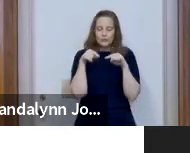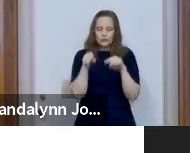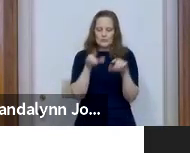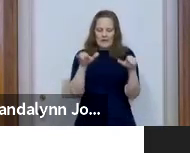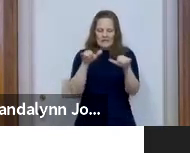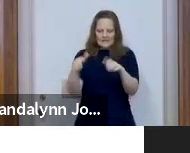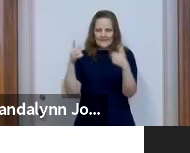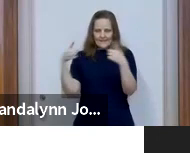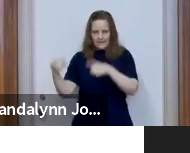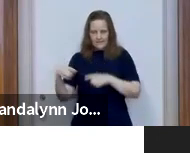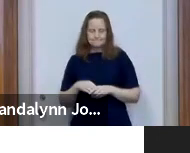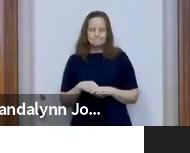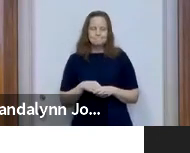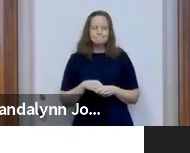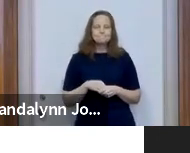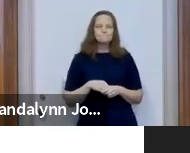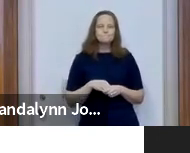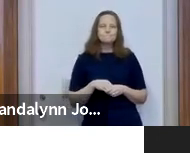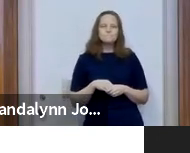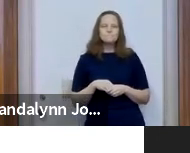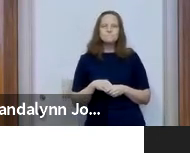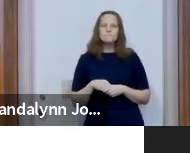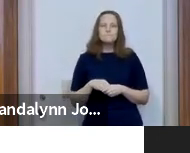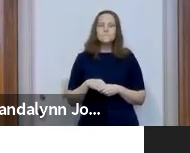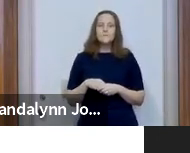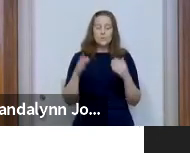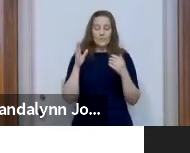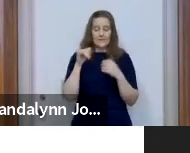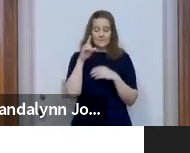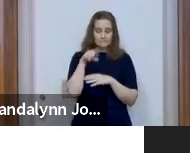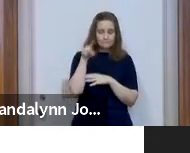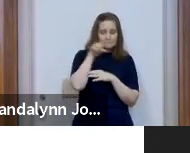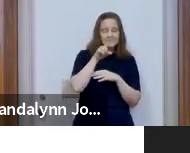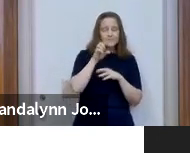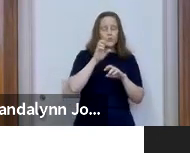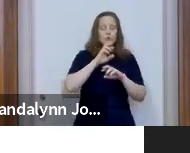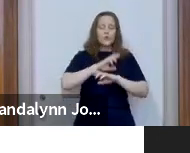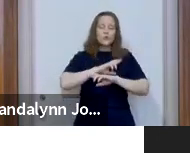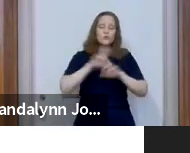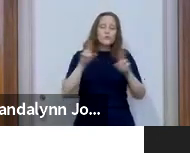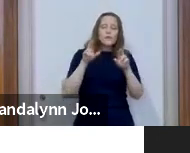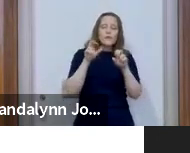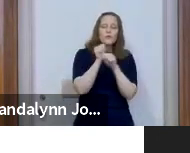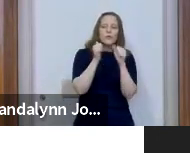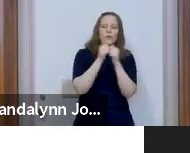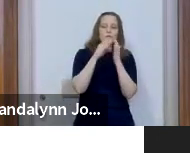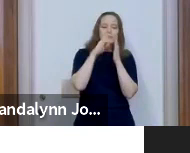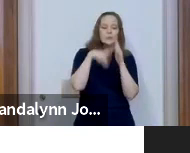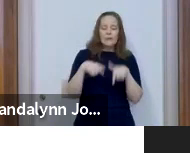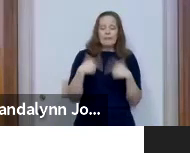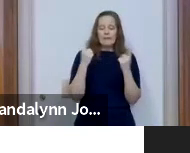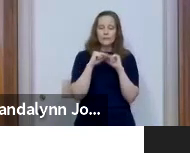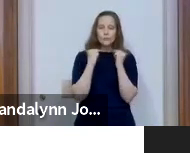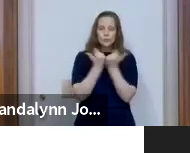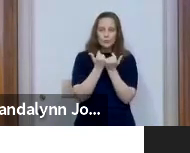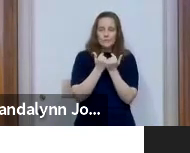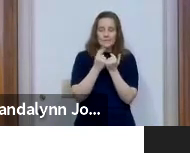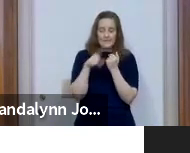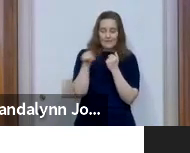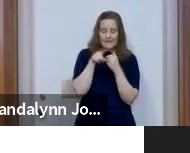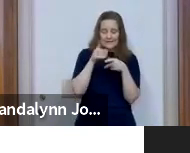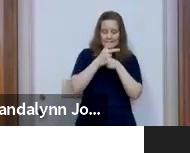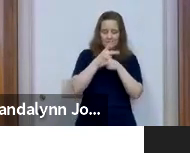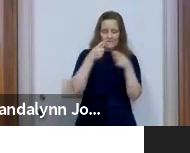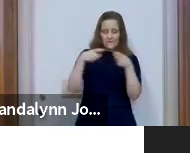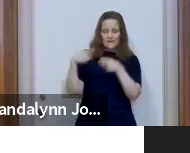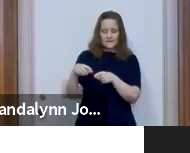event. So we've got that out there. That's going to work very much in conjunction with the student life group as they oversee events that are submitted